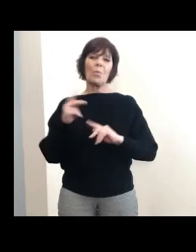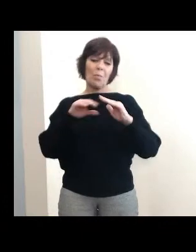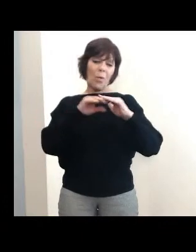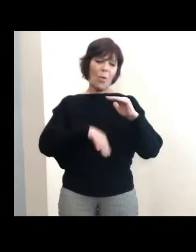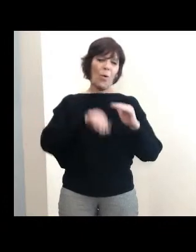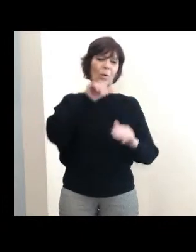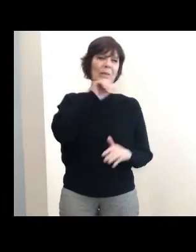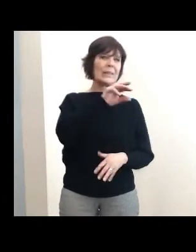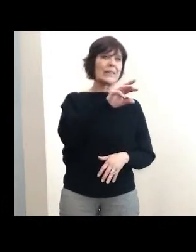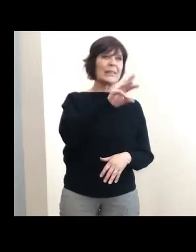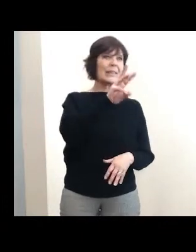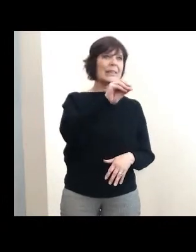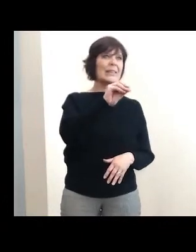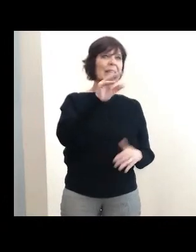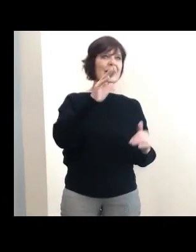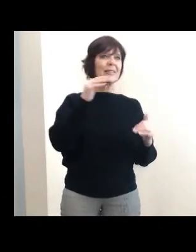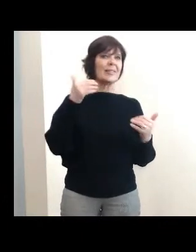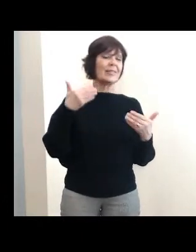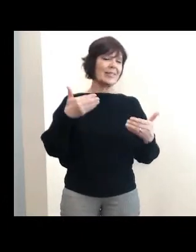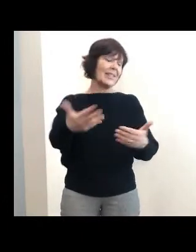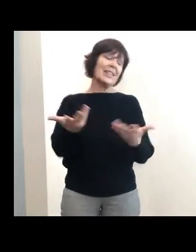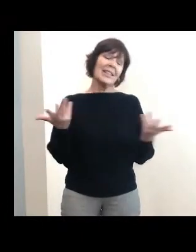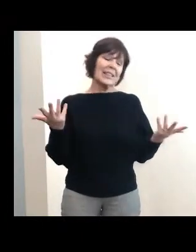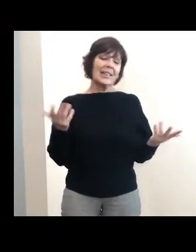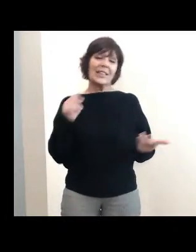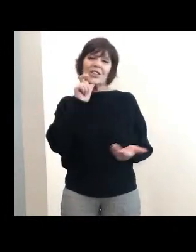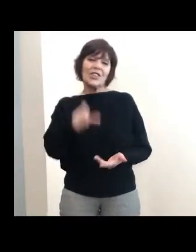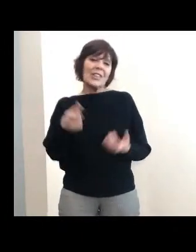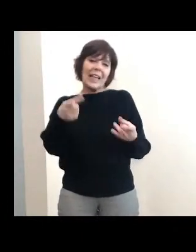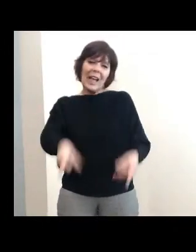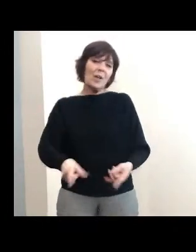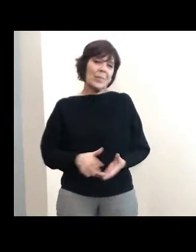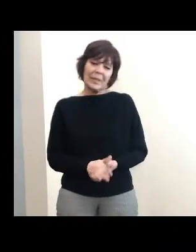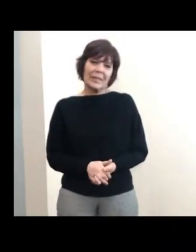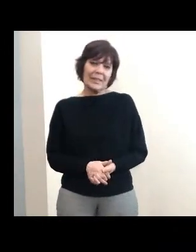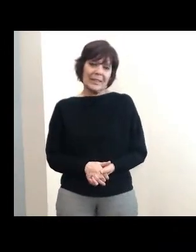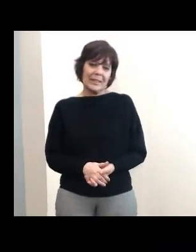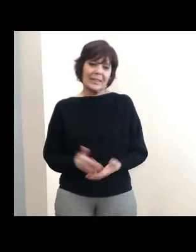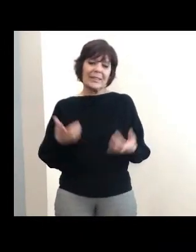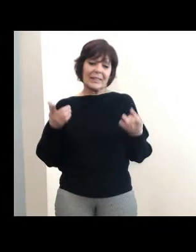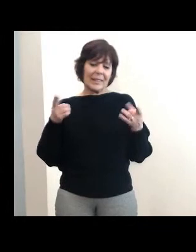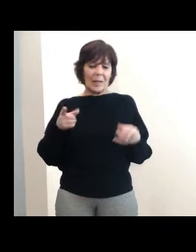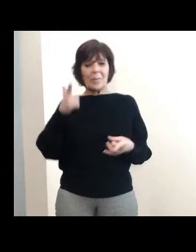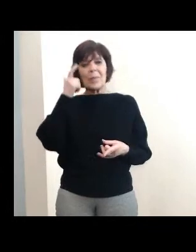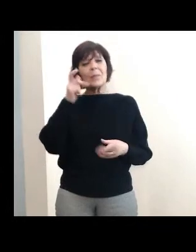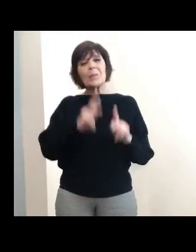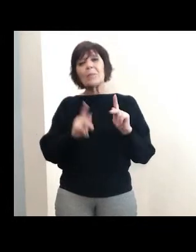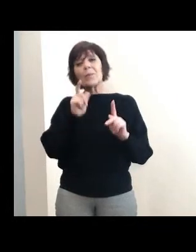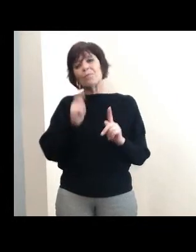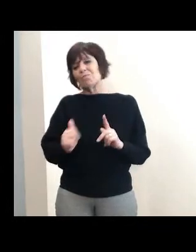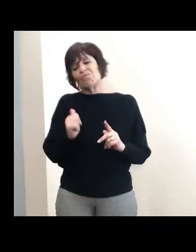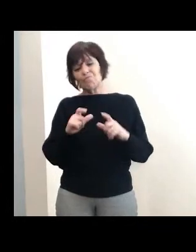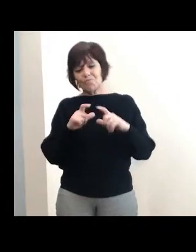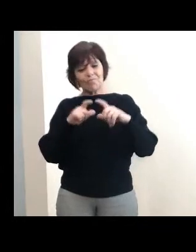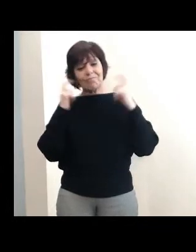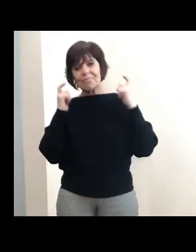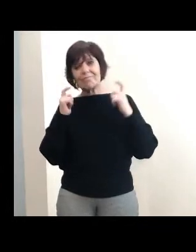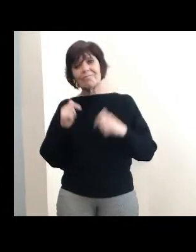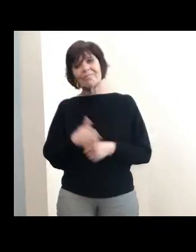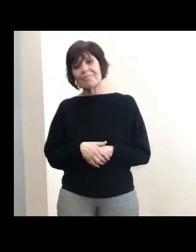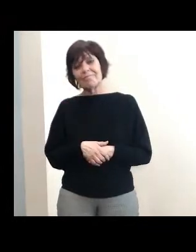60 die in February than we had in January, and that really shouldn't have happened. But it's happening because people aren't masking, they're not taking